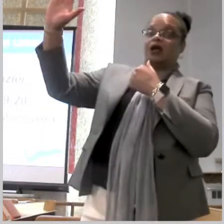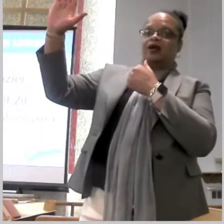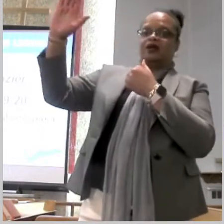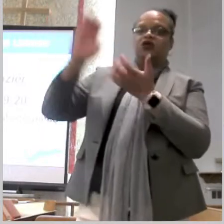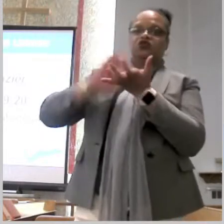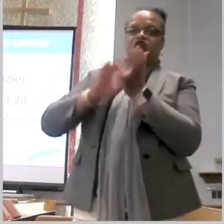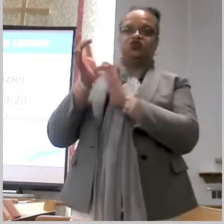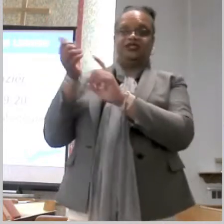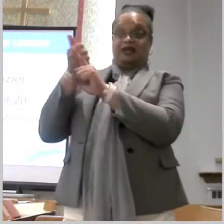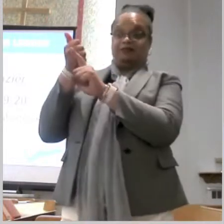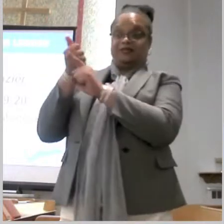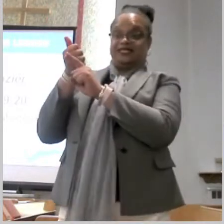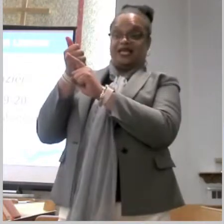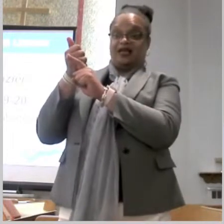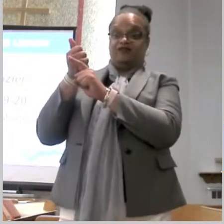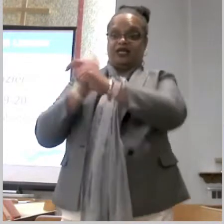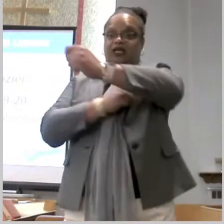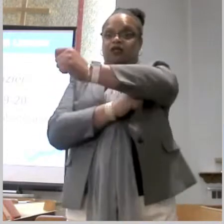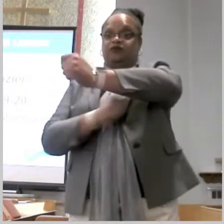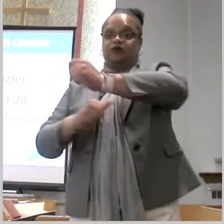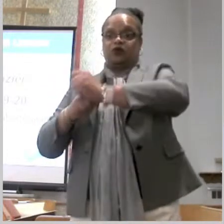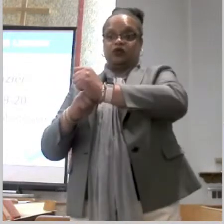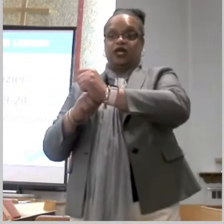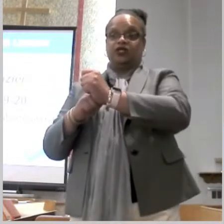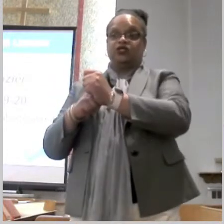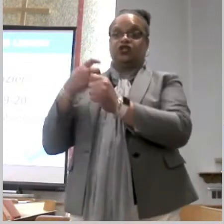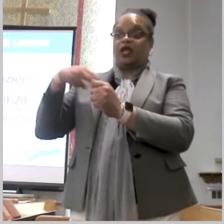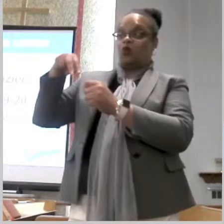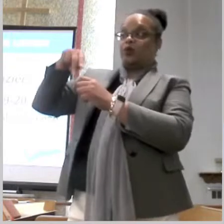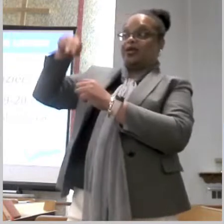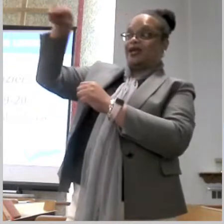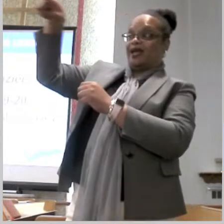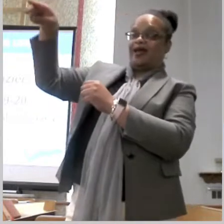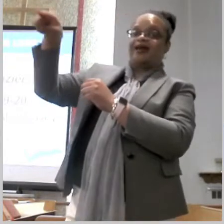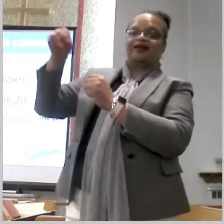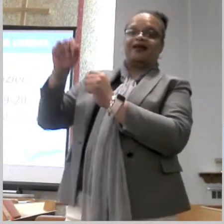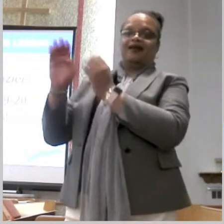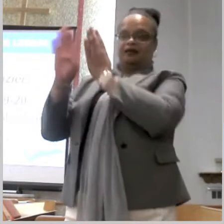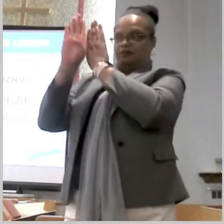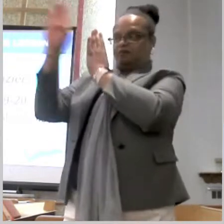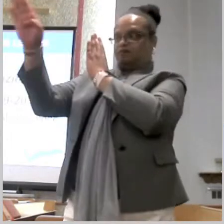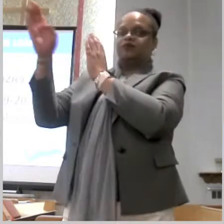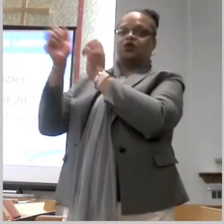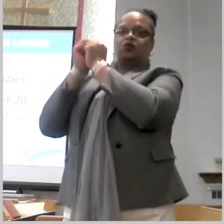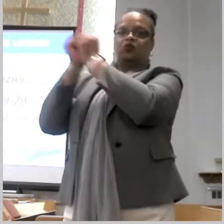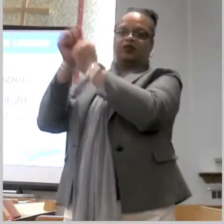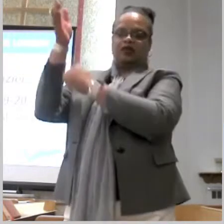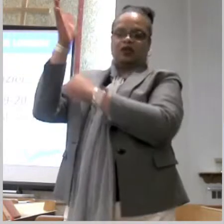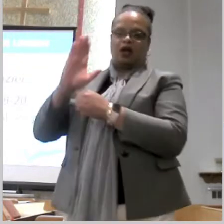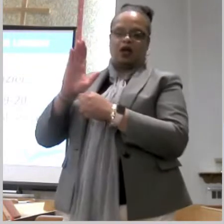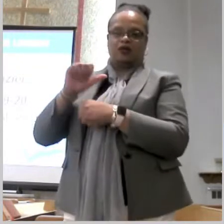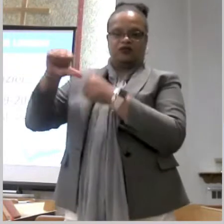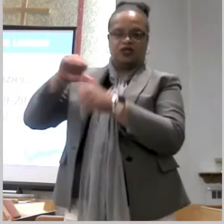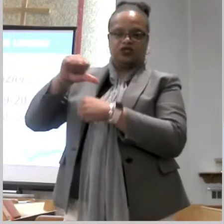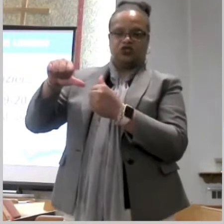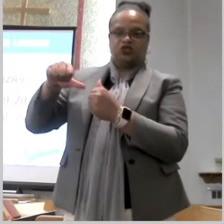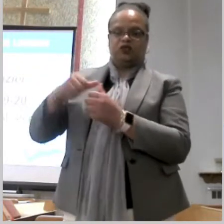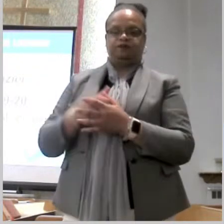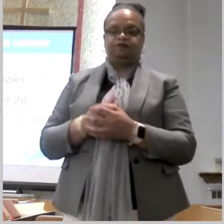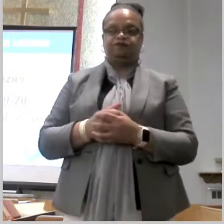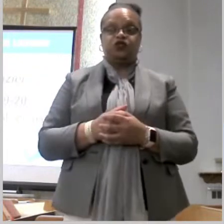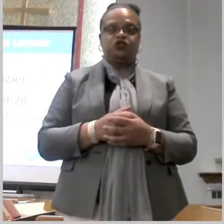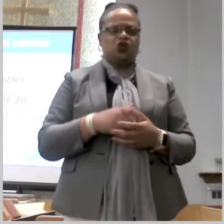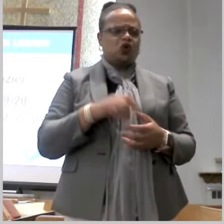cross became the masterpiece of salvation. Right? It is with that understanding that we should appreciate the love